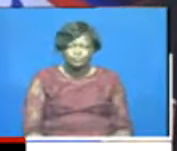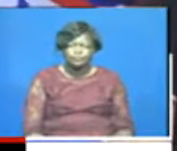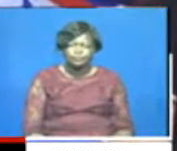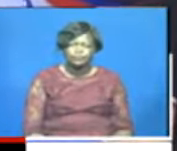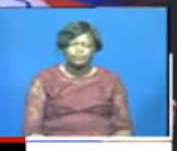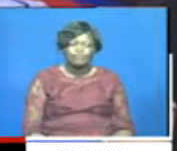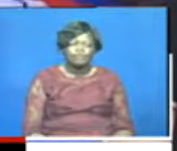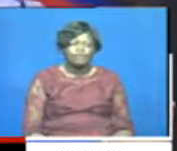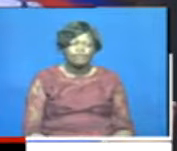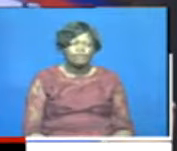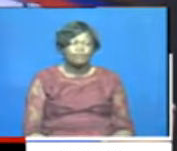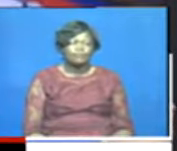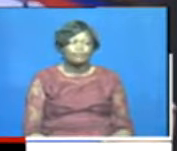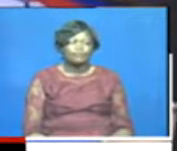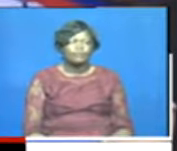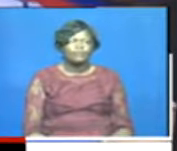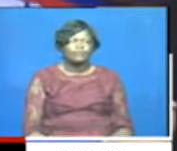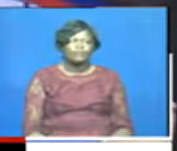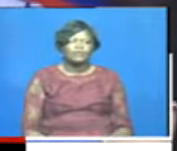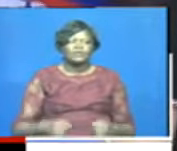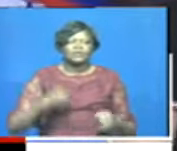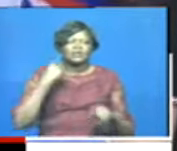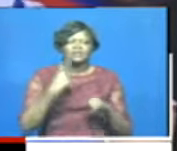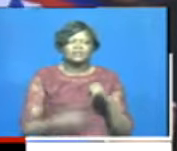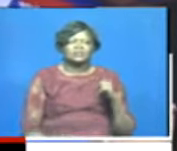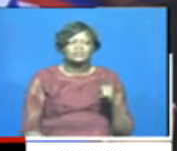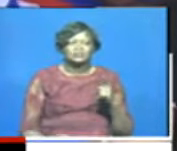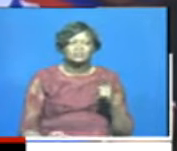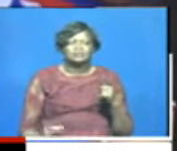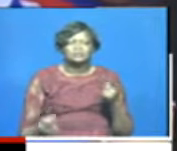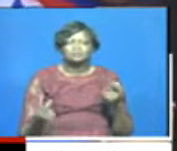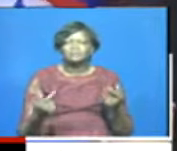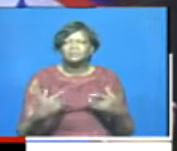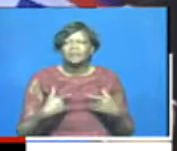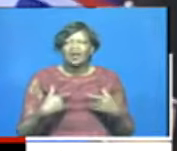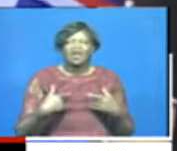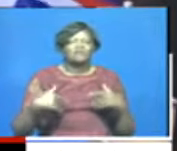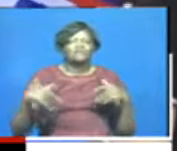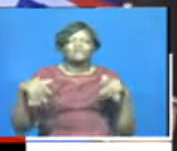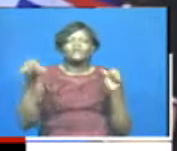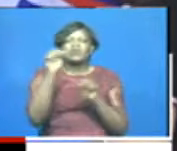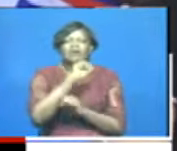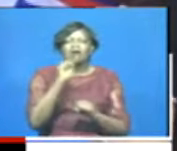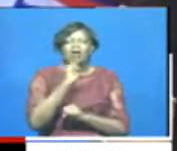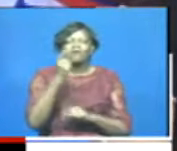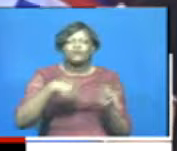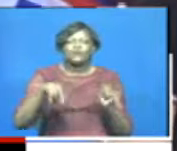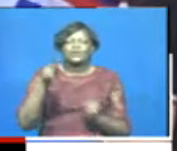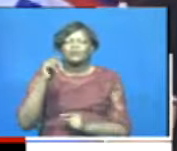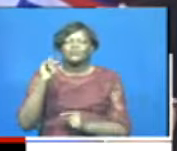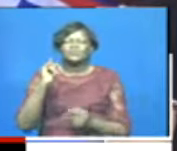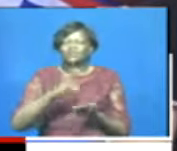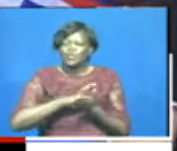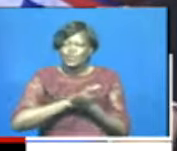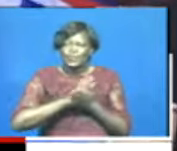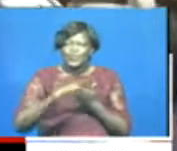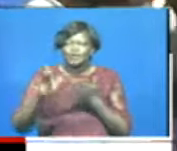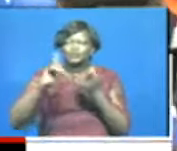Kwanza mwaka ujao utakuwa unatoka na gari kutoka hapa Kibwezi nywe mpaka